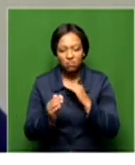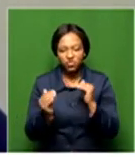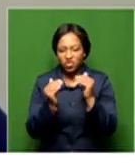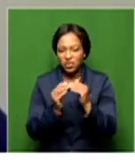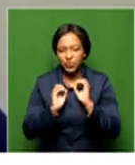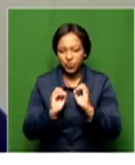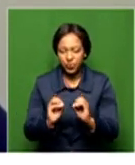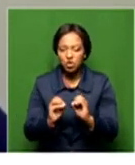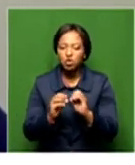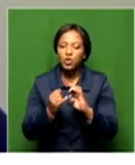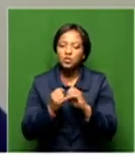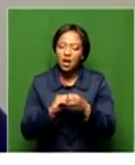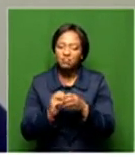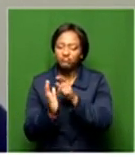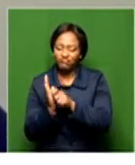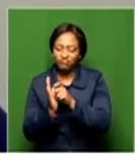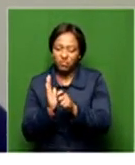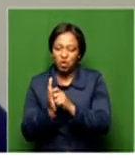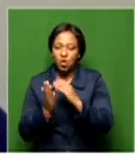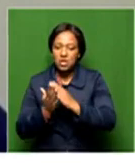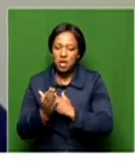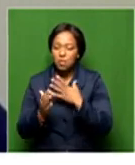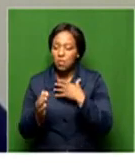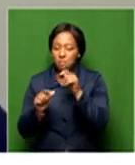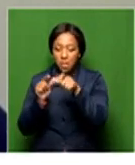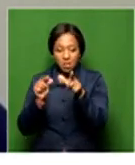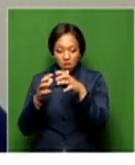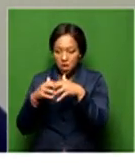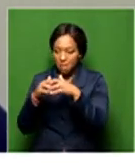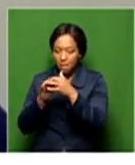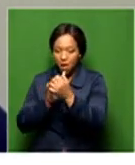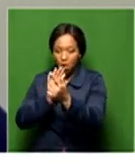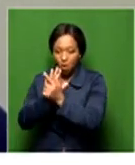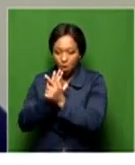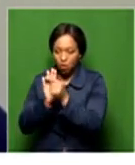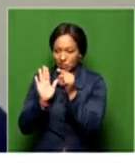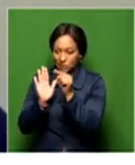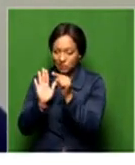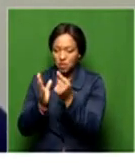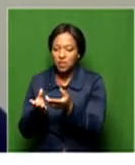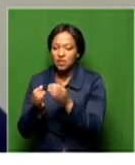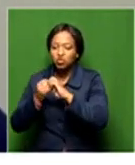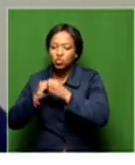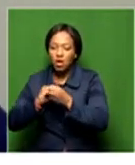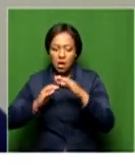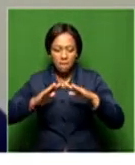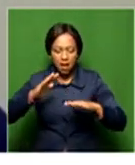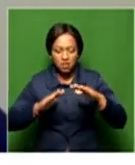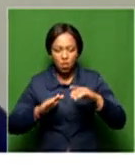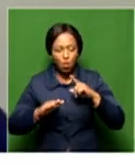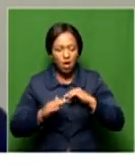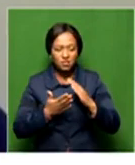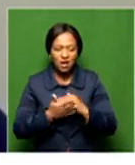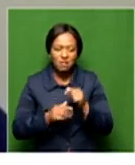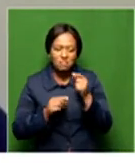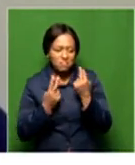we're trying to make a point, to say those that are making laws should find a balance, especially for those that do not have a